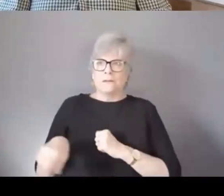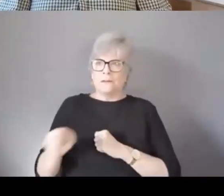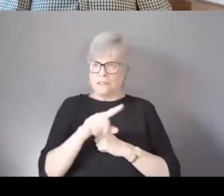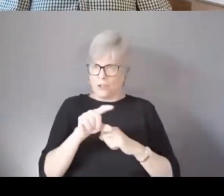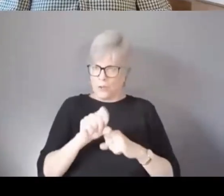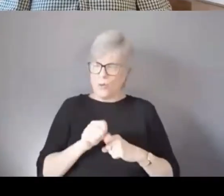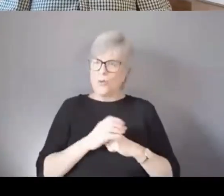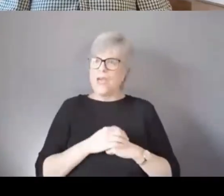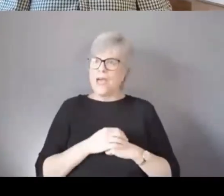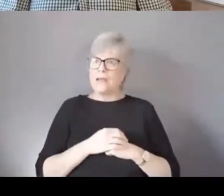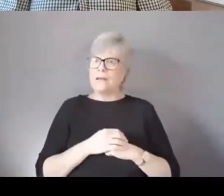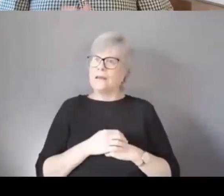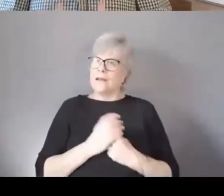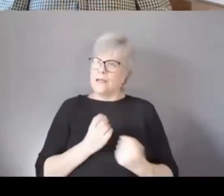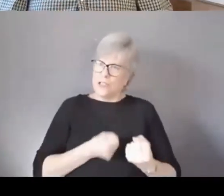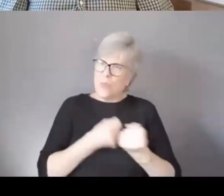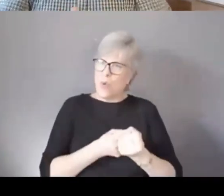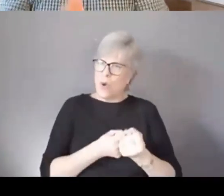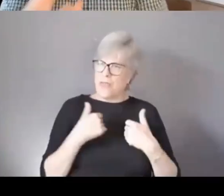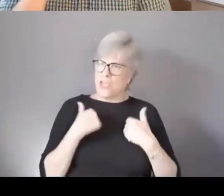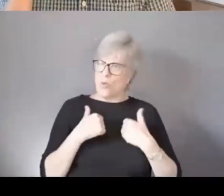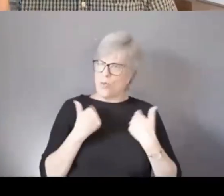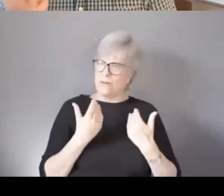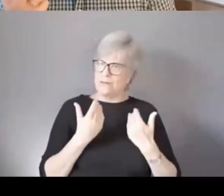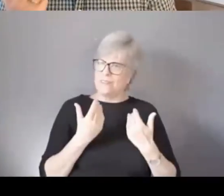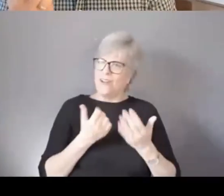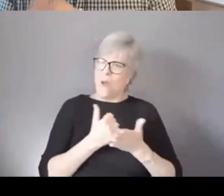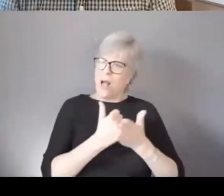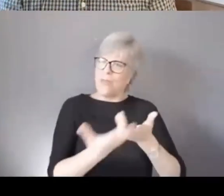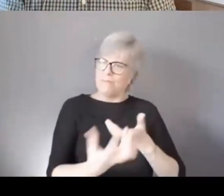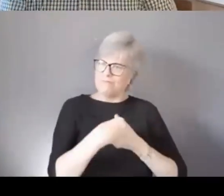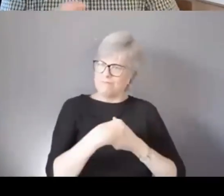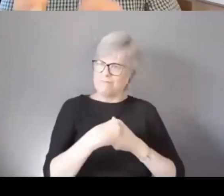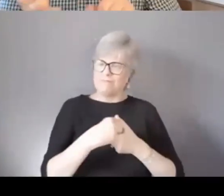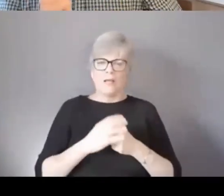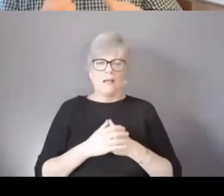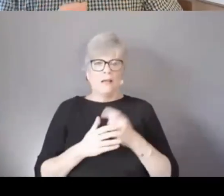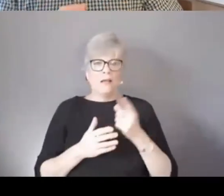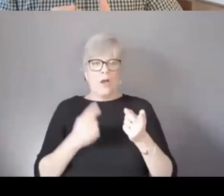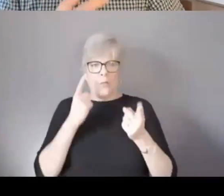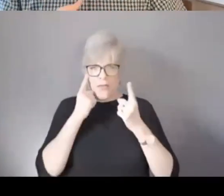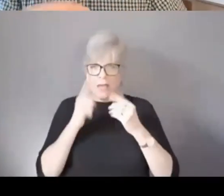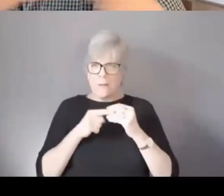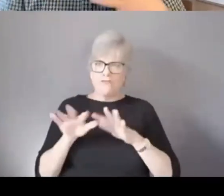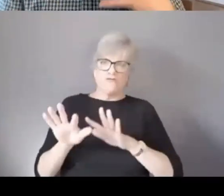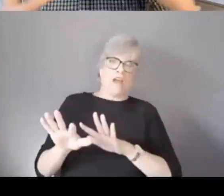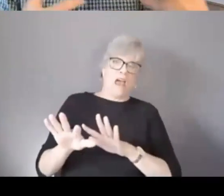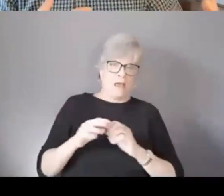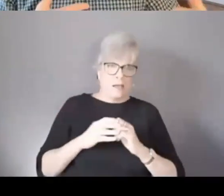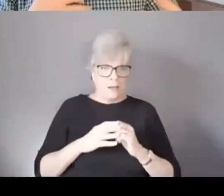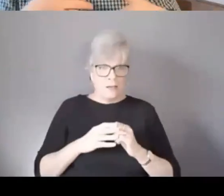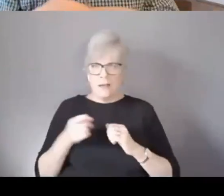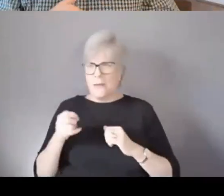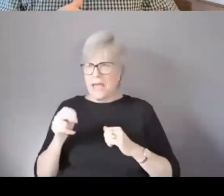can to get them engaged. So the emotional piece. When it comes to anxiety, we think about emotions like dread, panic, nervousness,